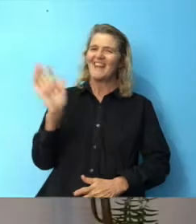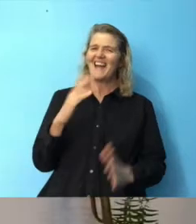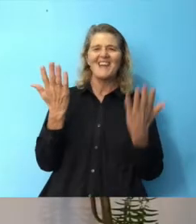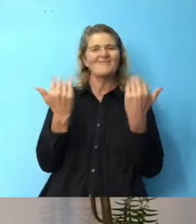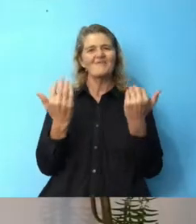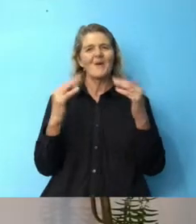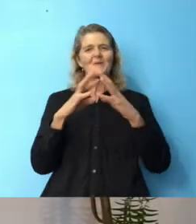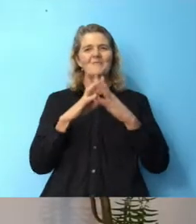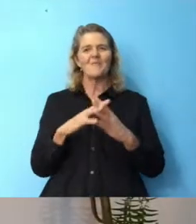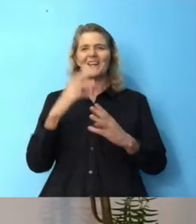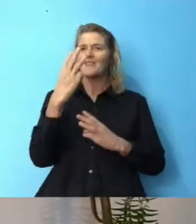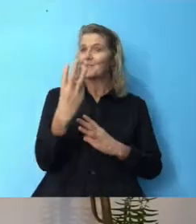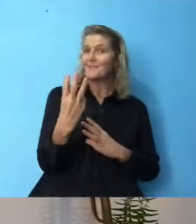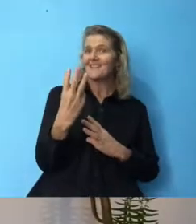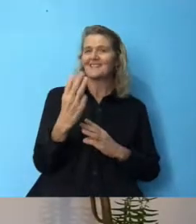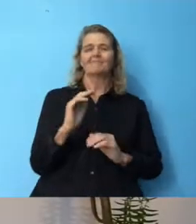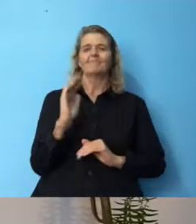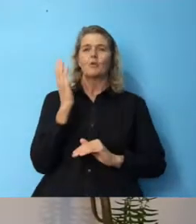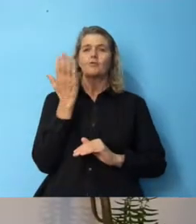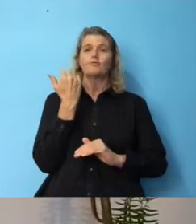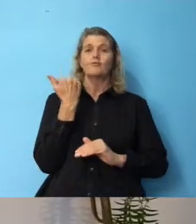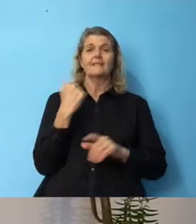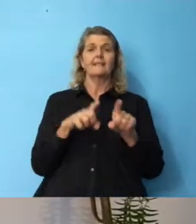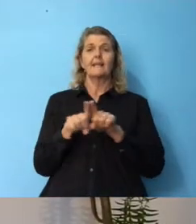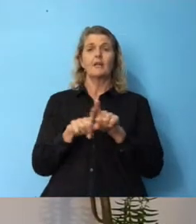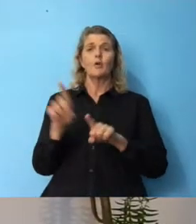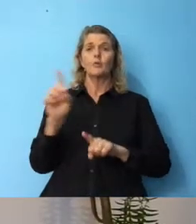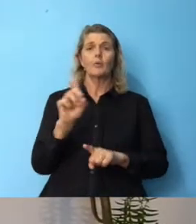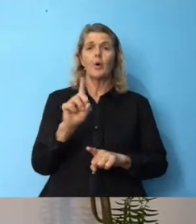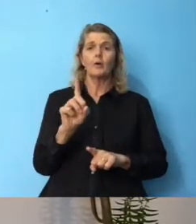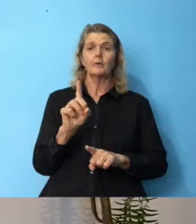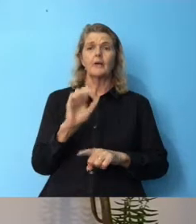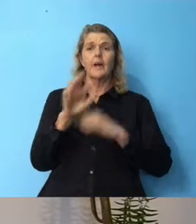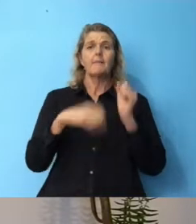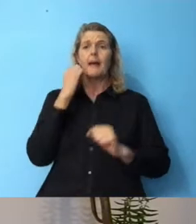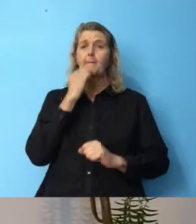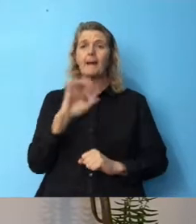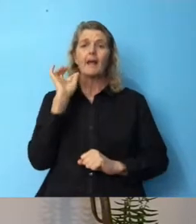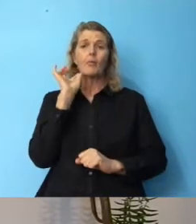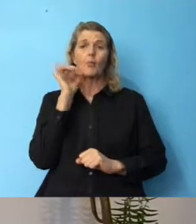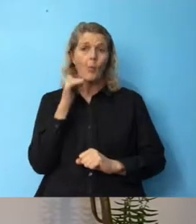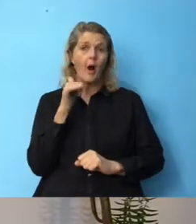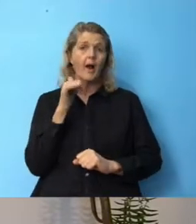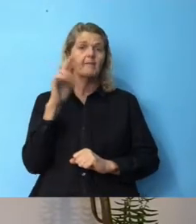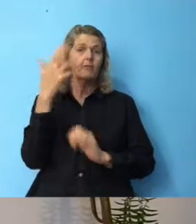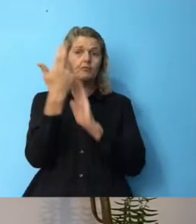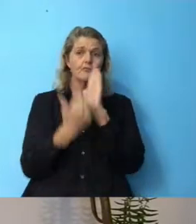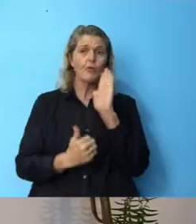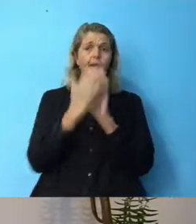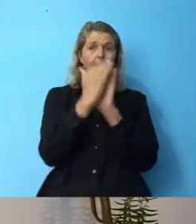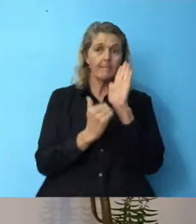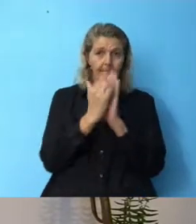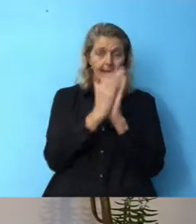Hey guys, welcome to week 3. So far we've been we've been using black and white mainly to draw and paint with,